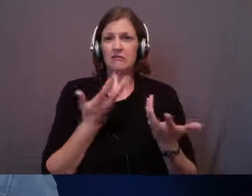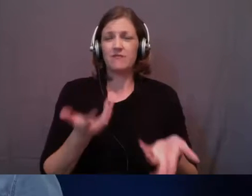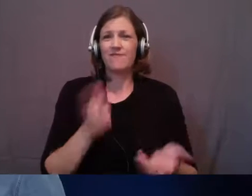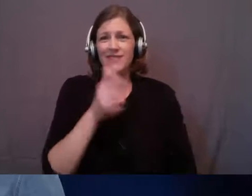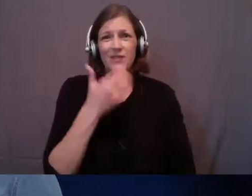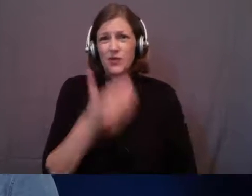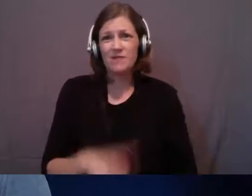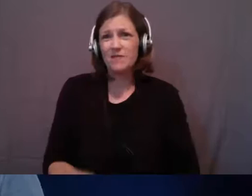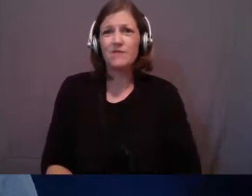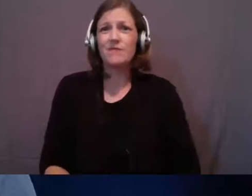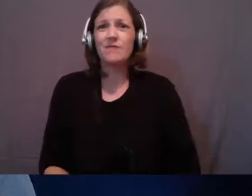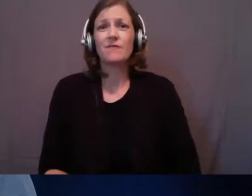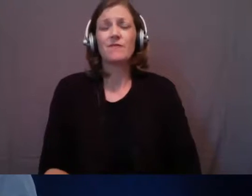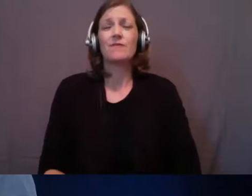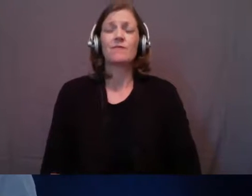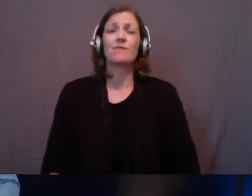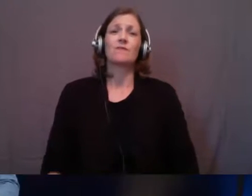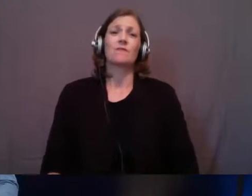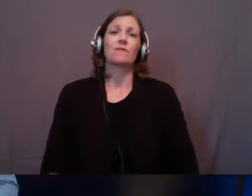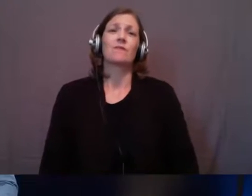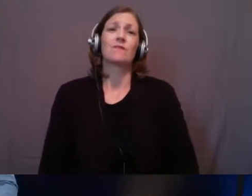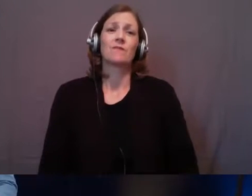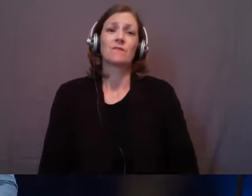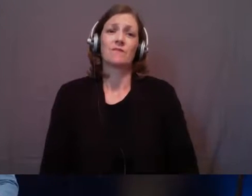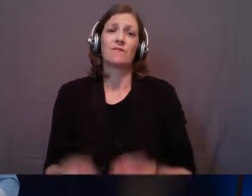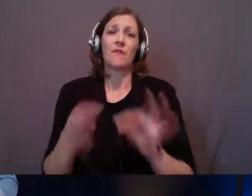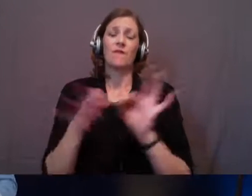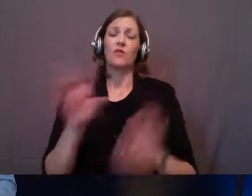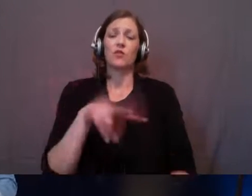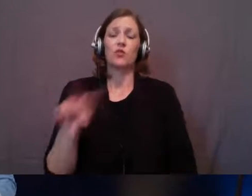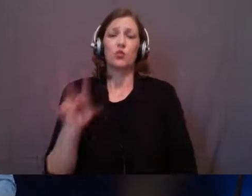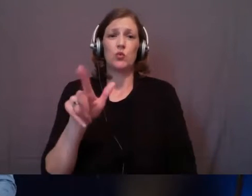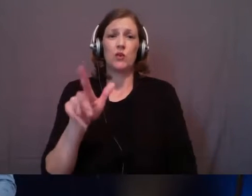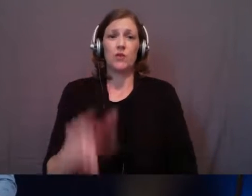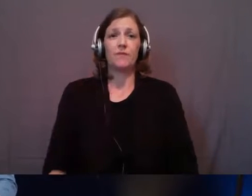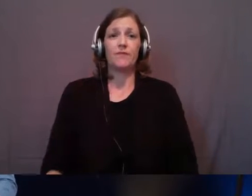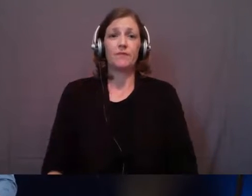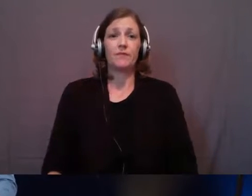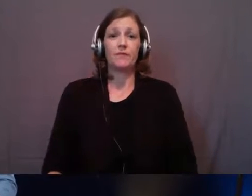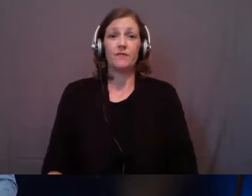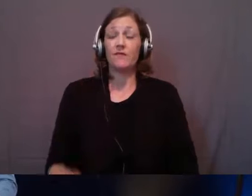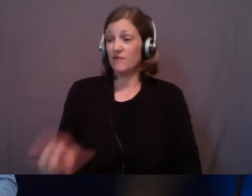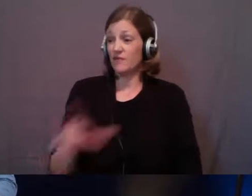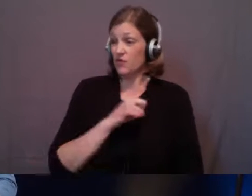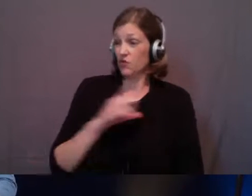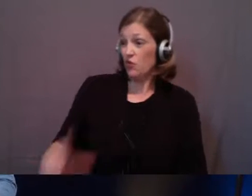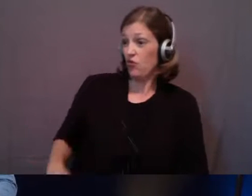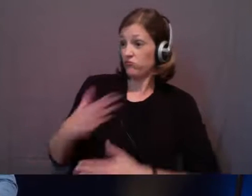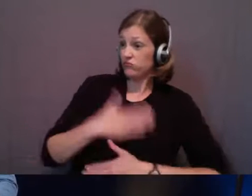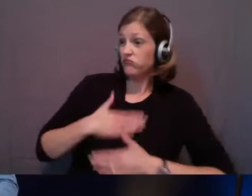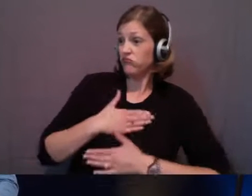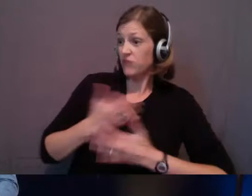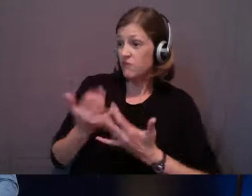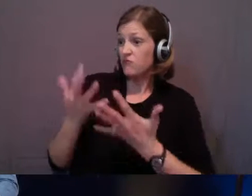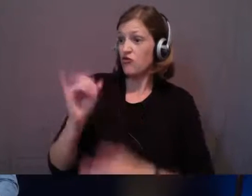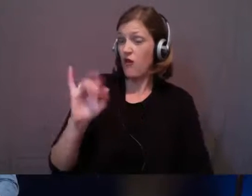And Samuel replied, verse 22 and 23, does the Lord delight in burnt offerings and sacrifices